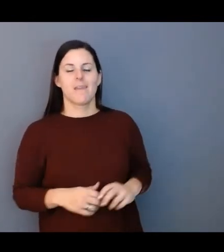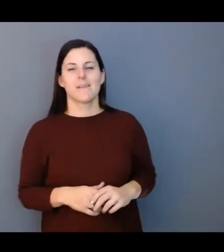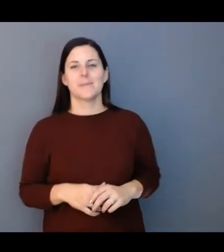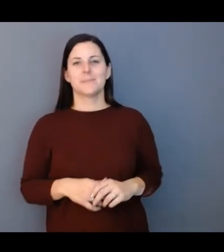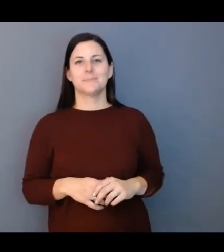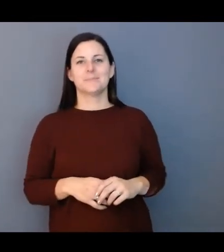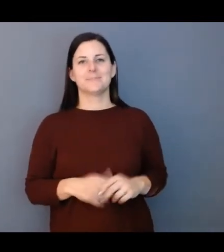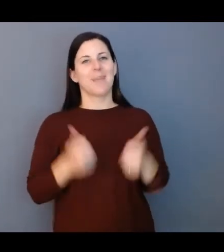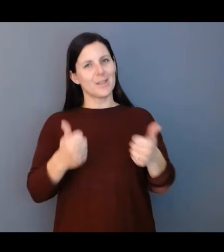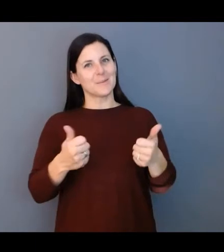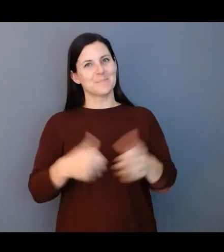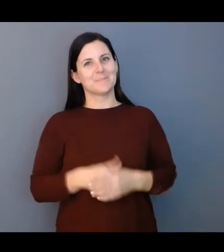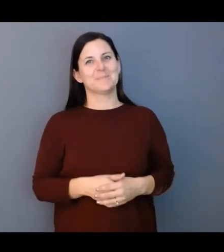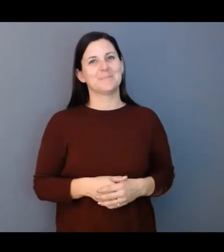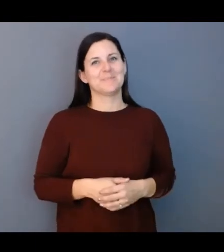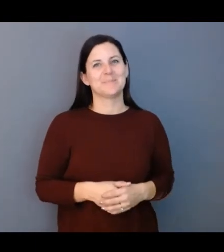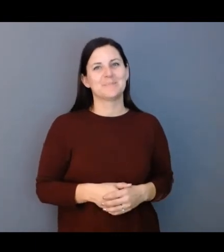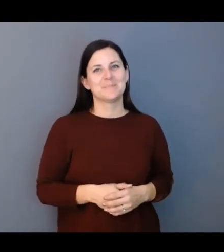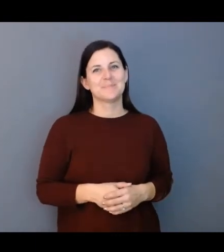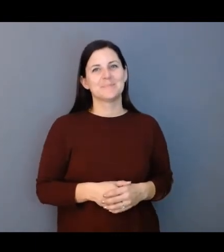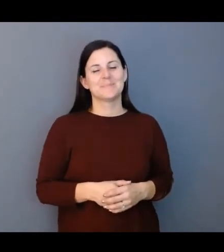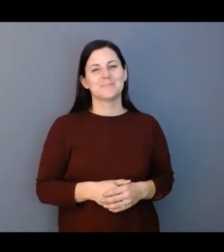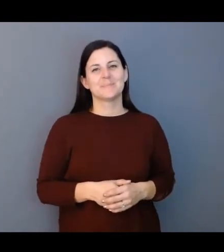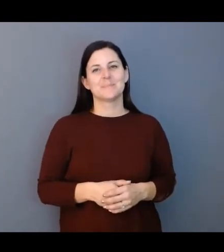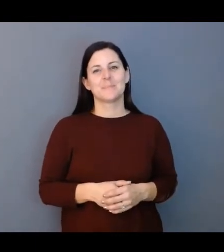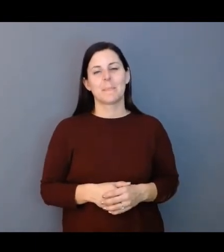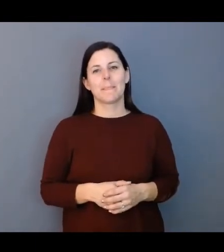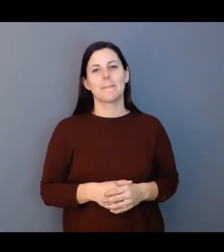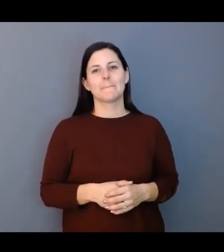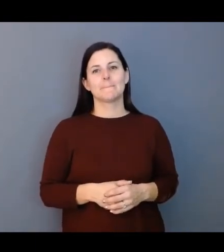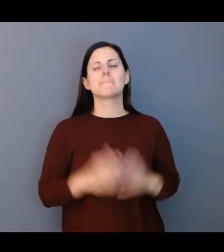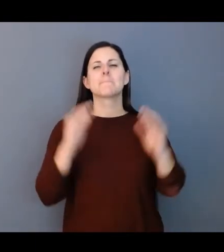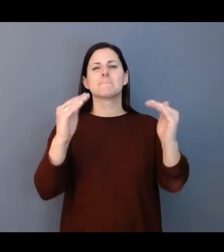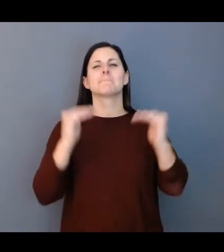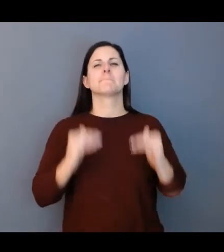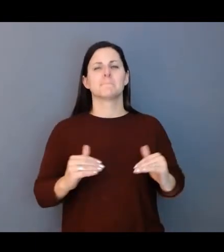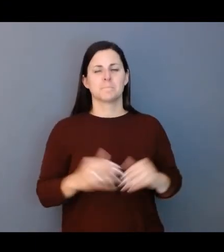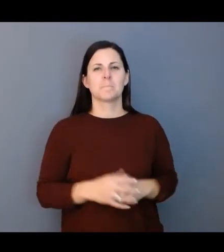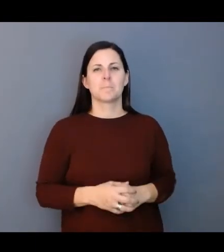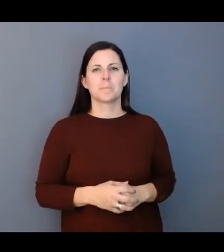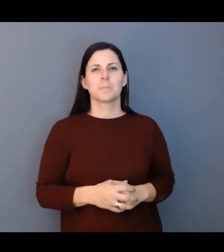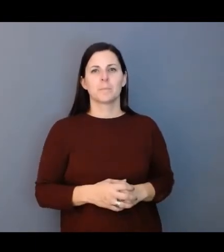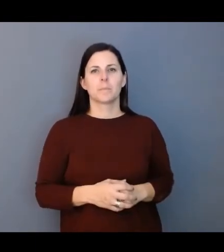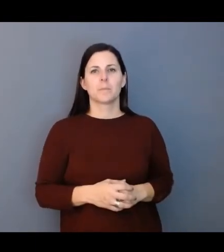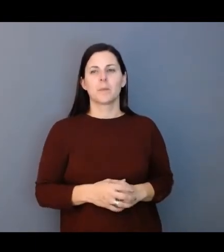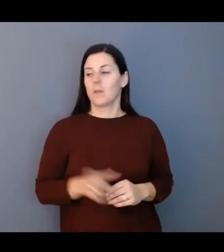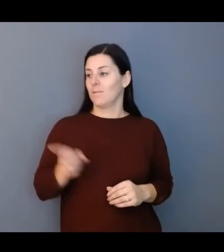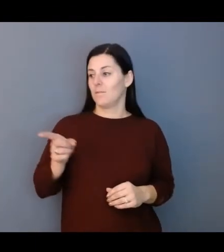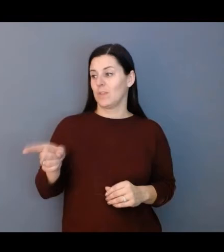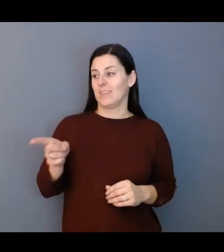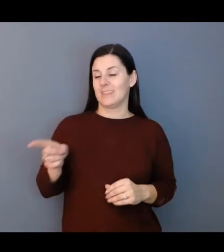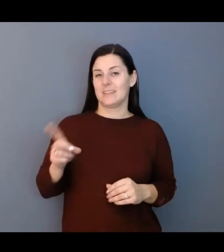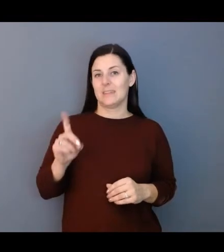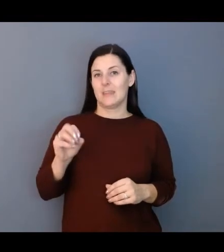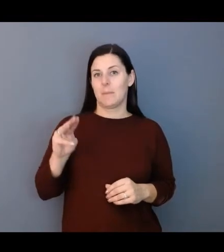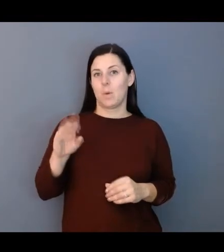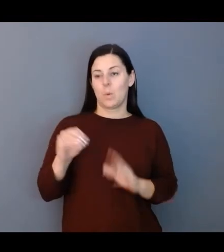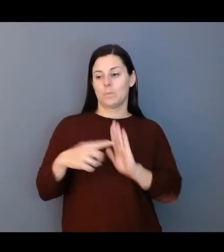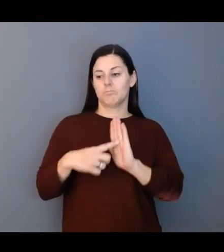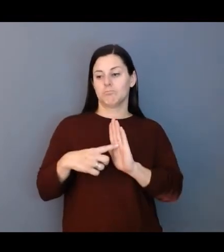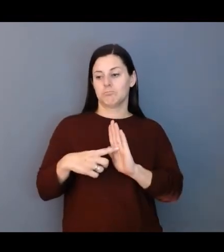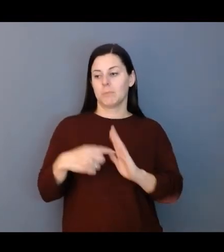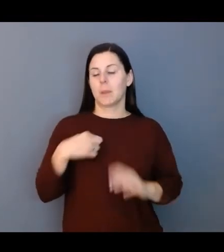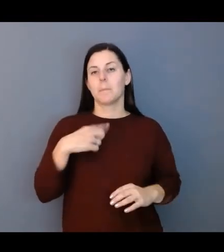that's right. Yeah. Awesome. Okay. Cool. So moving on, so in this particular